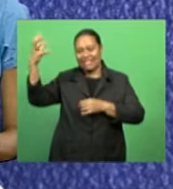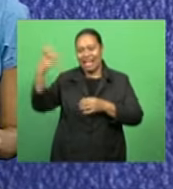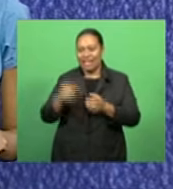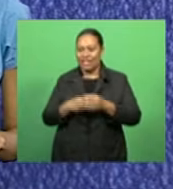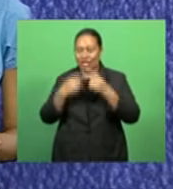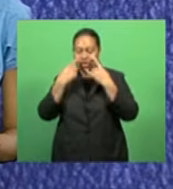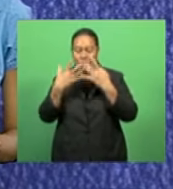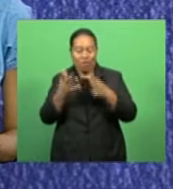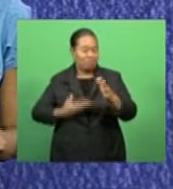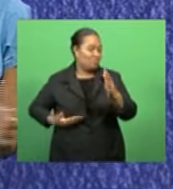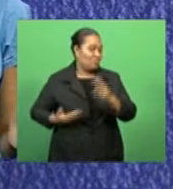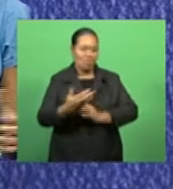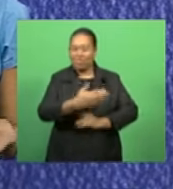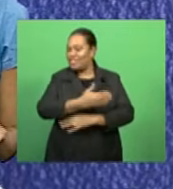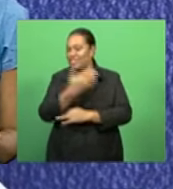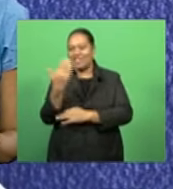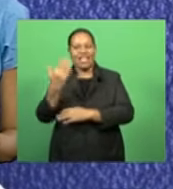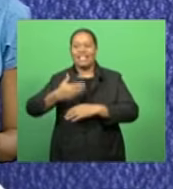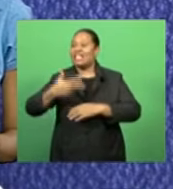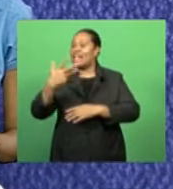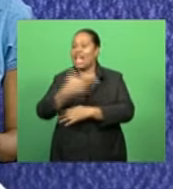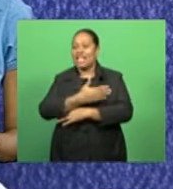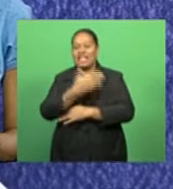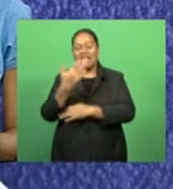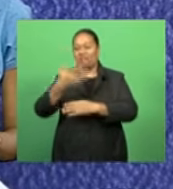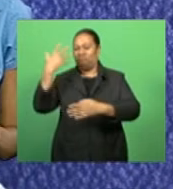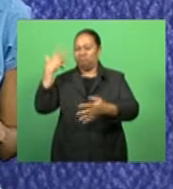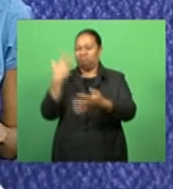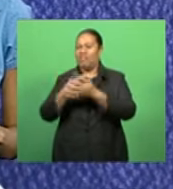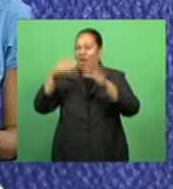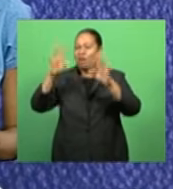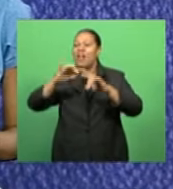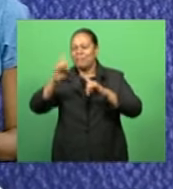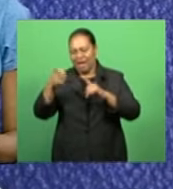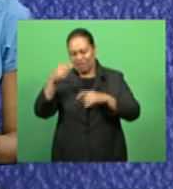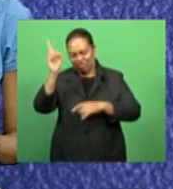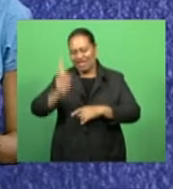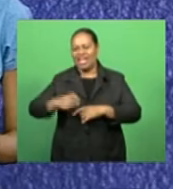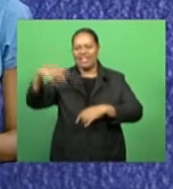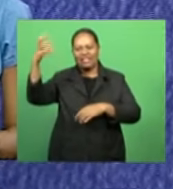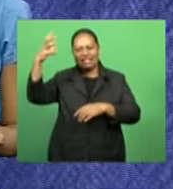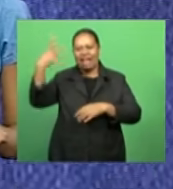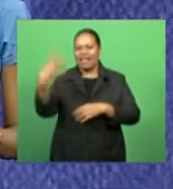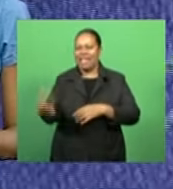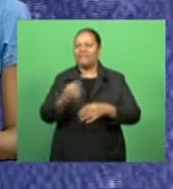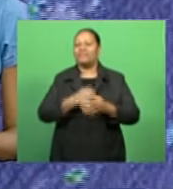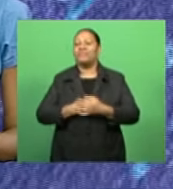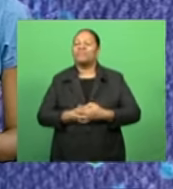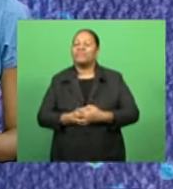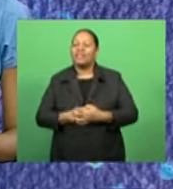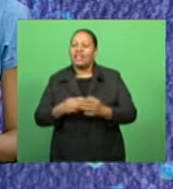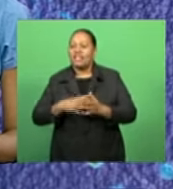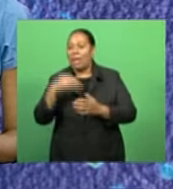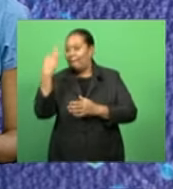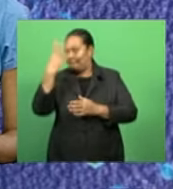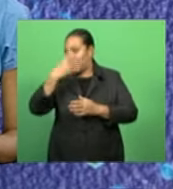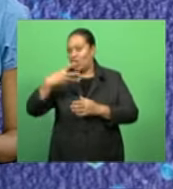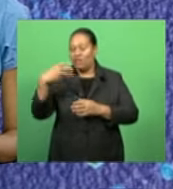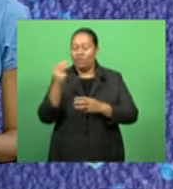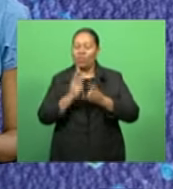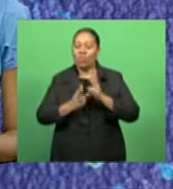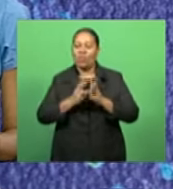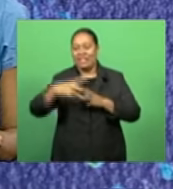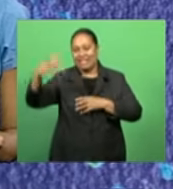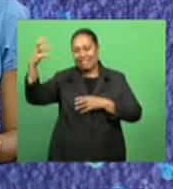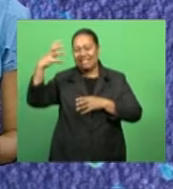throughout the day after about 9 days, but there is a chance of slight showers later tonight. Up north, beautiful conditions, it was